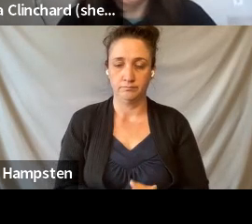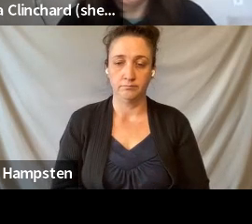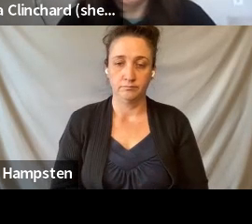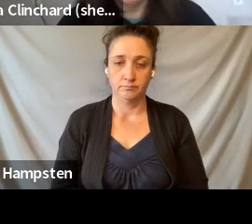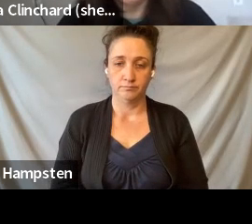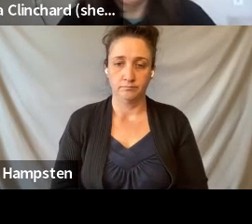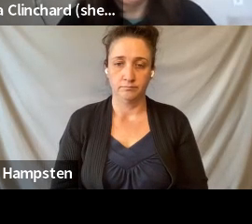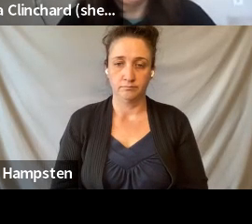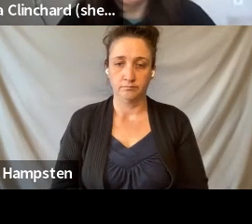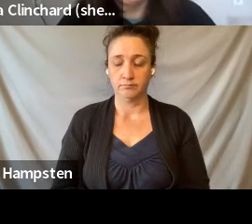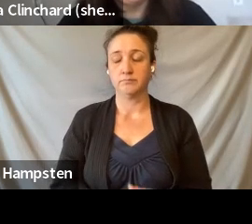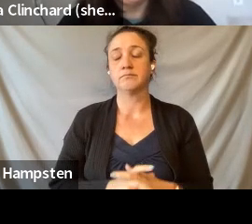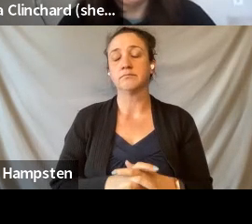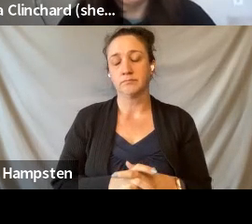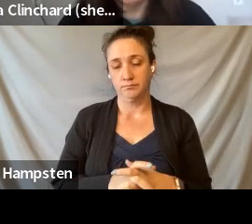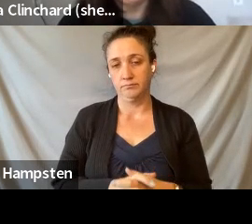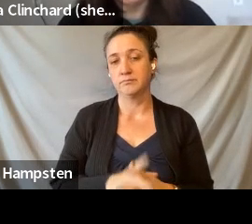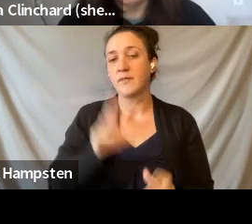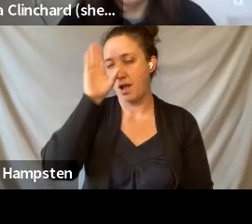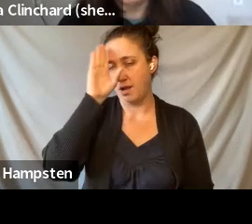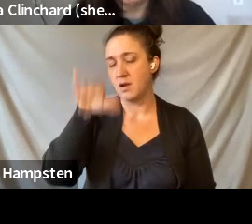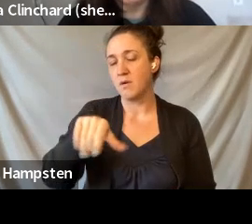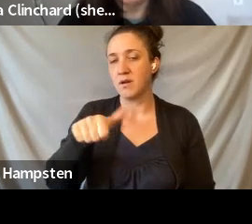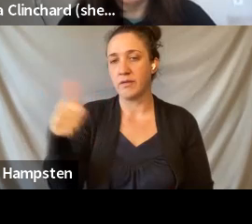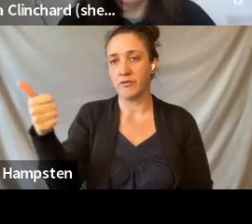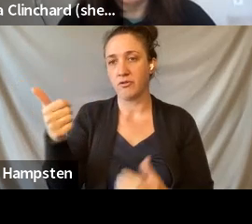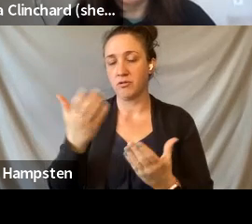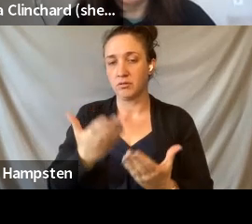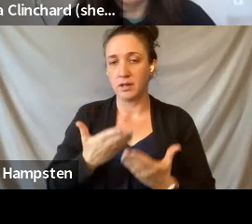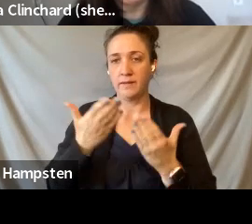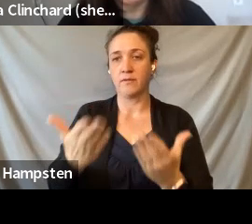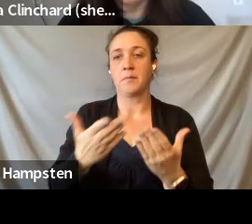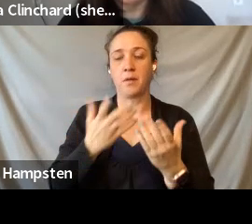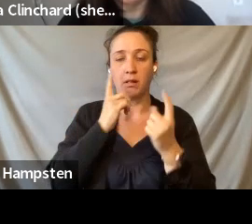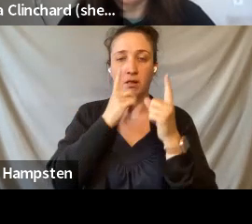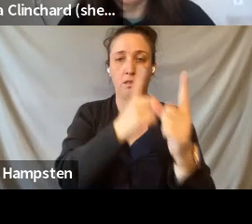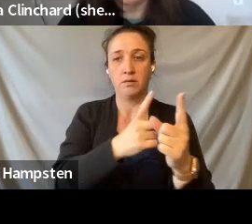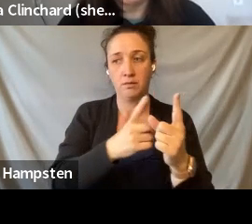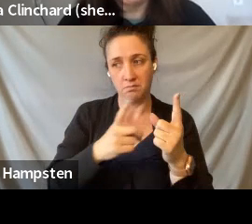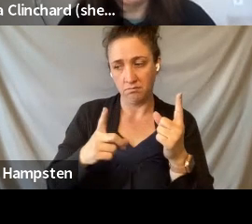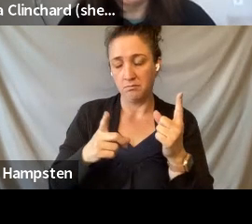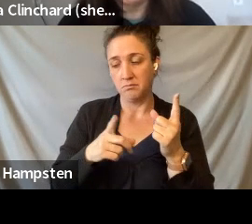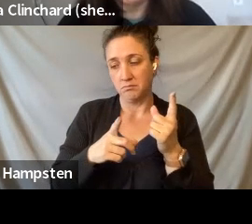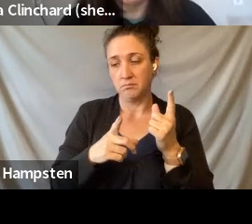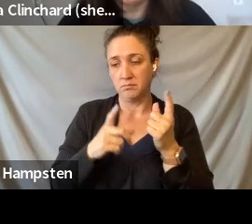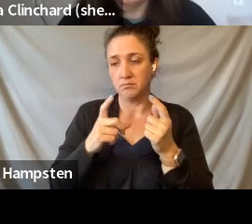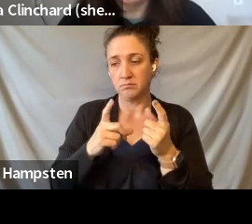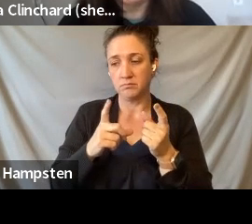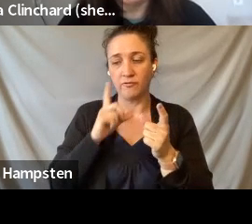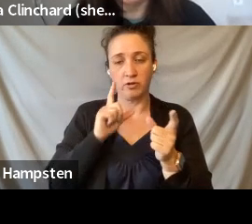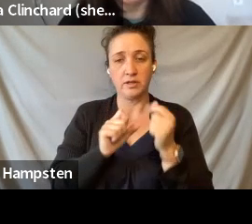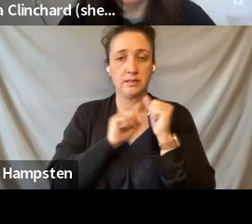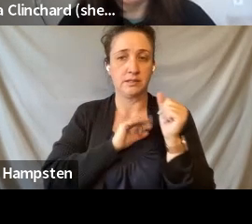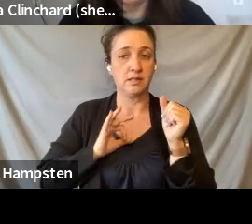I know another deliverable for the county staff is to create a list of ideas that didn't make it